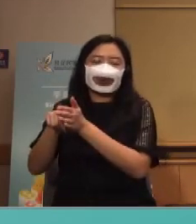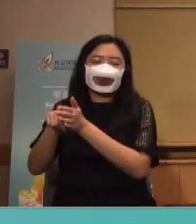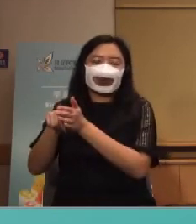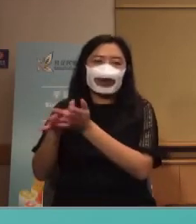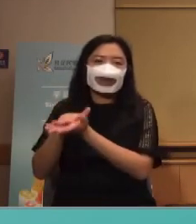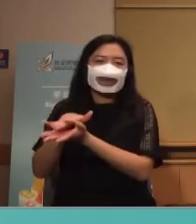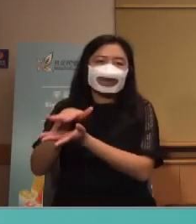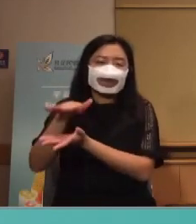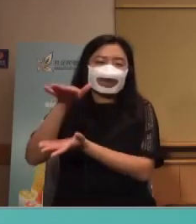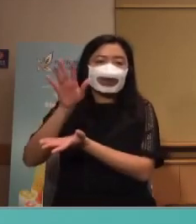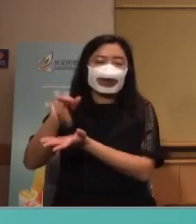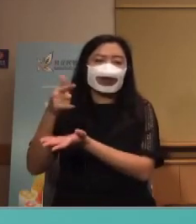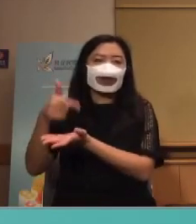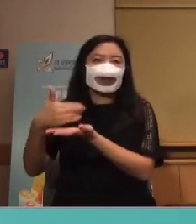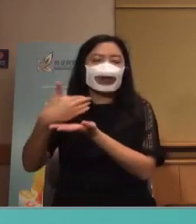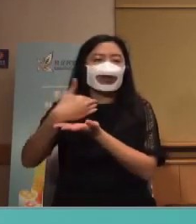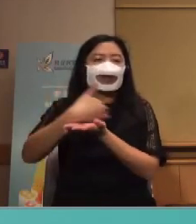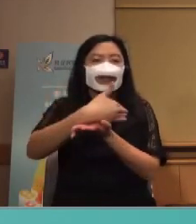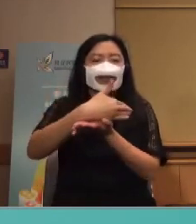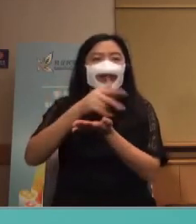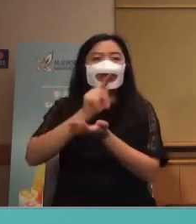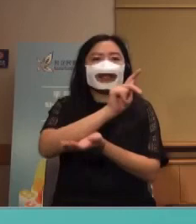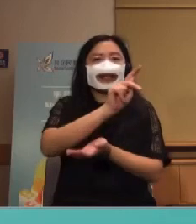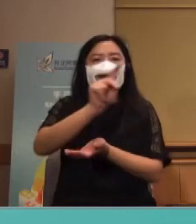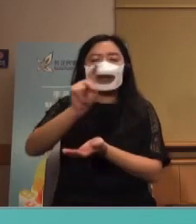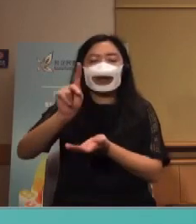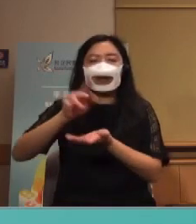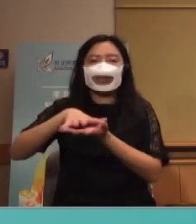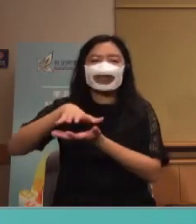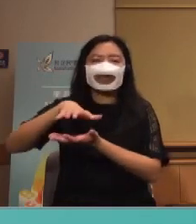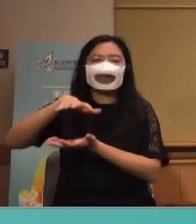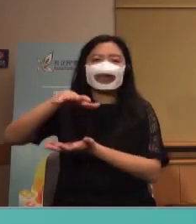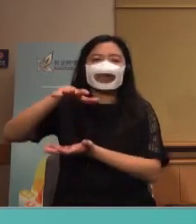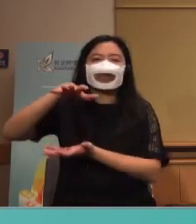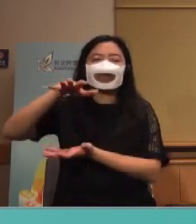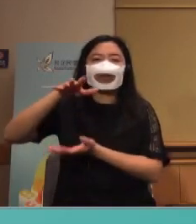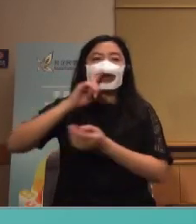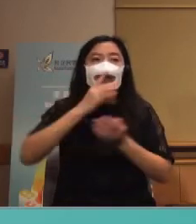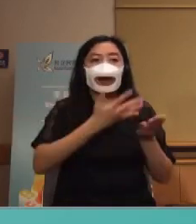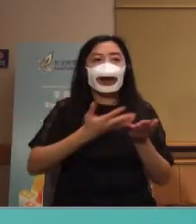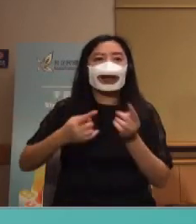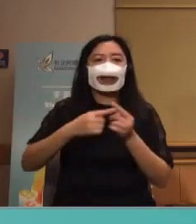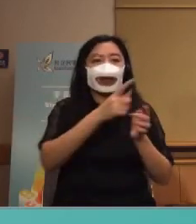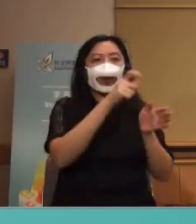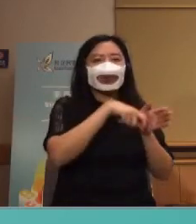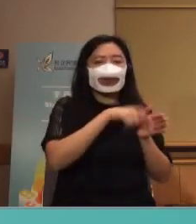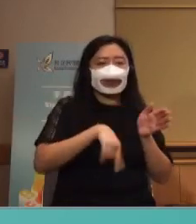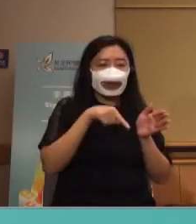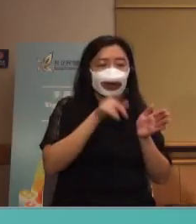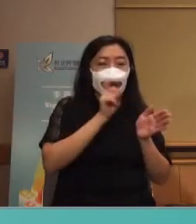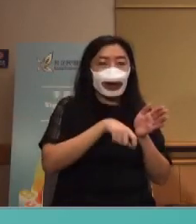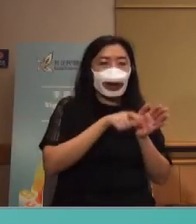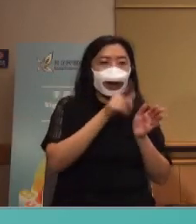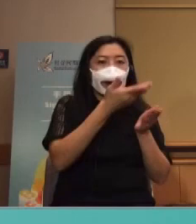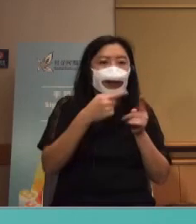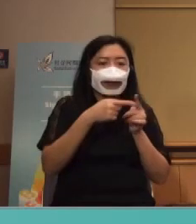his parents, you know, using stuff to donate to other stuff, right? And what's quite interesting is that a lot of